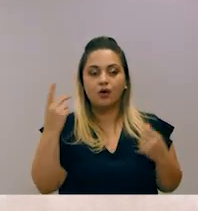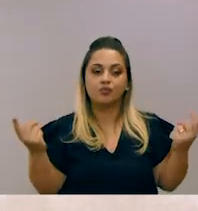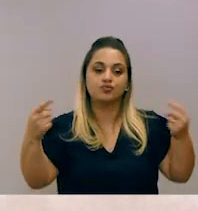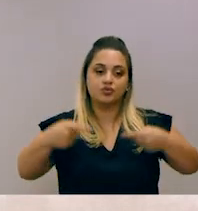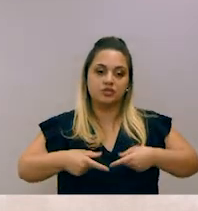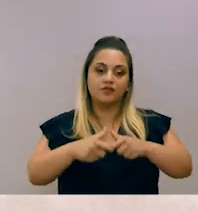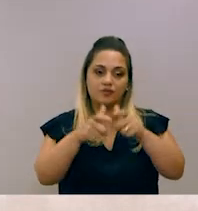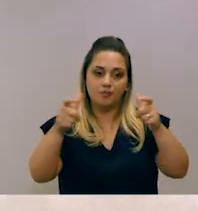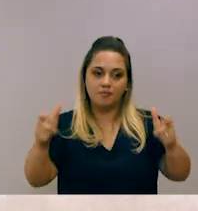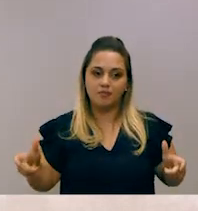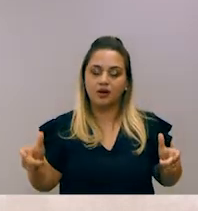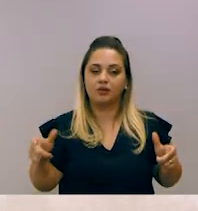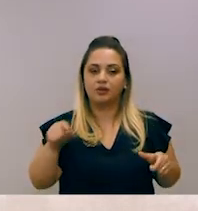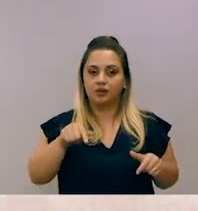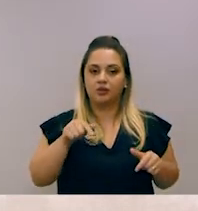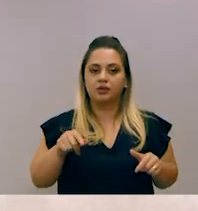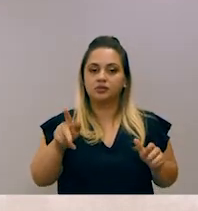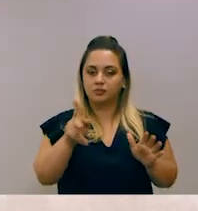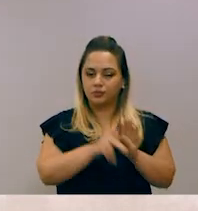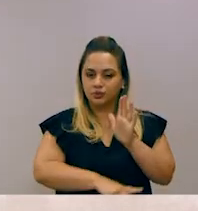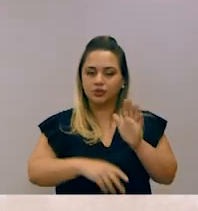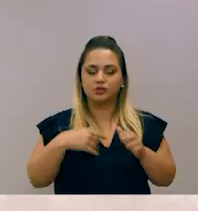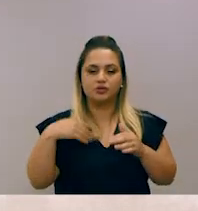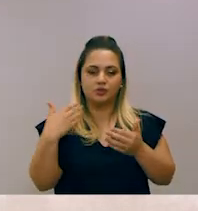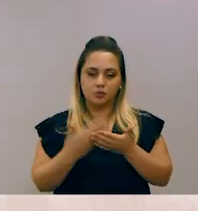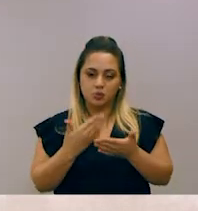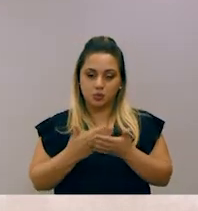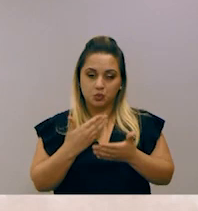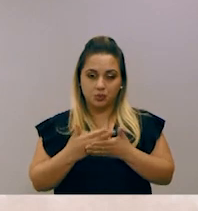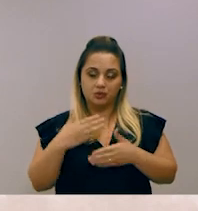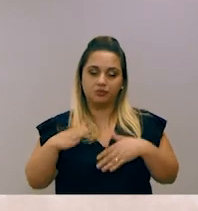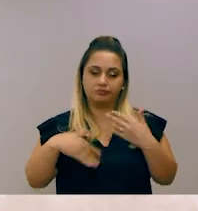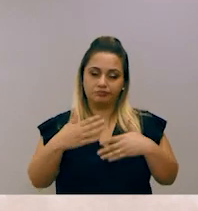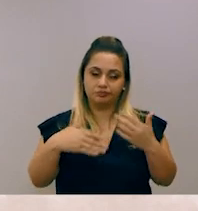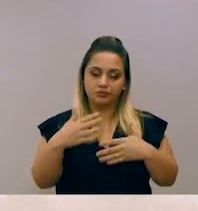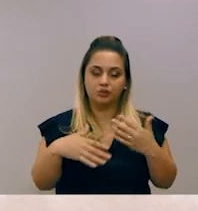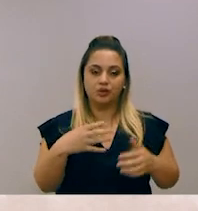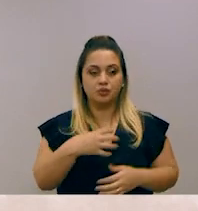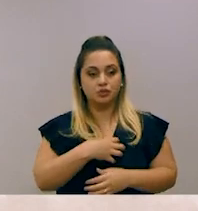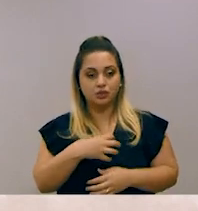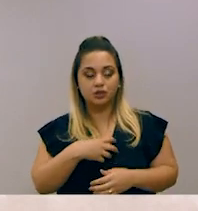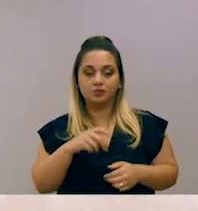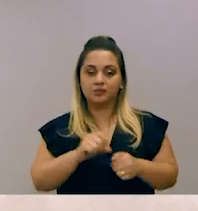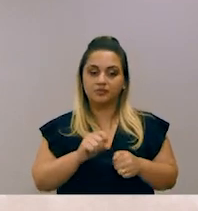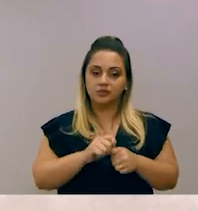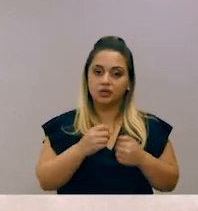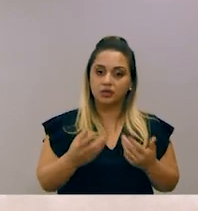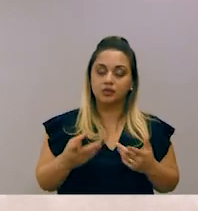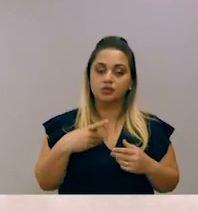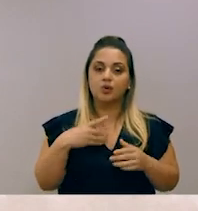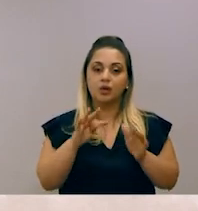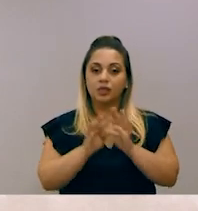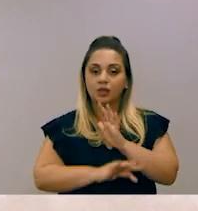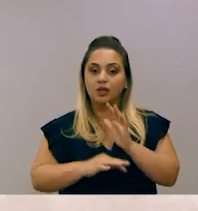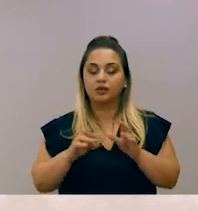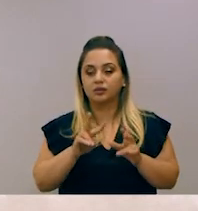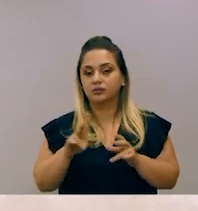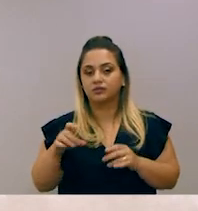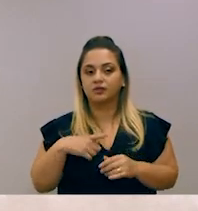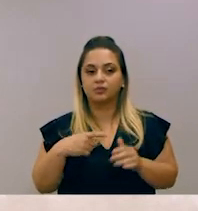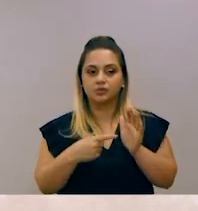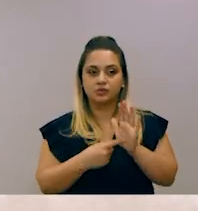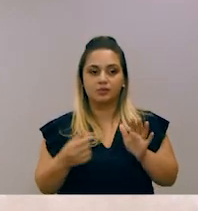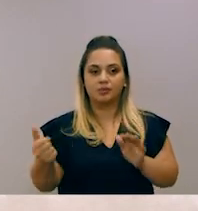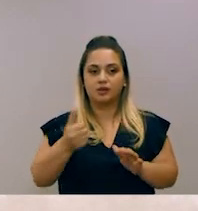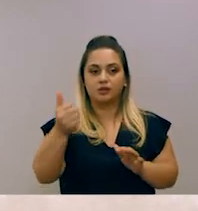biggest challenge we're going to have in this project. We have been studying ways of doing this, some techniques that can